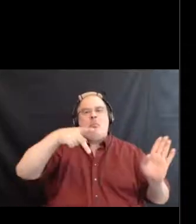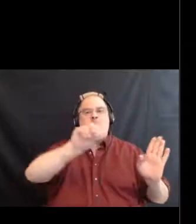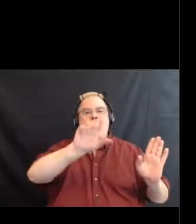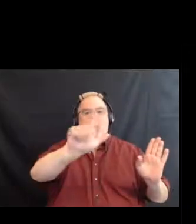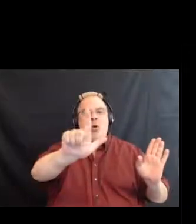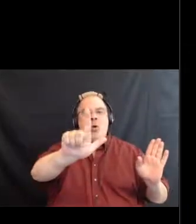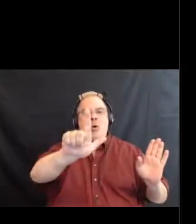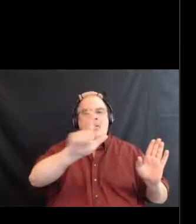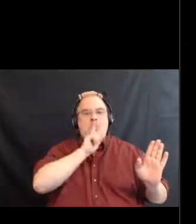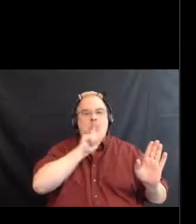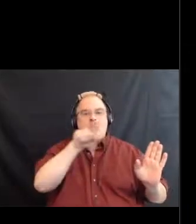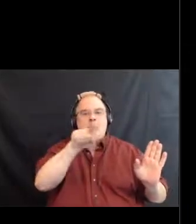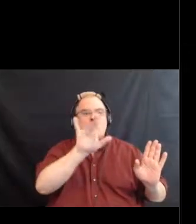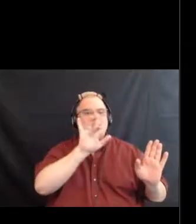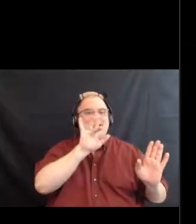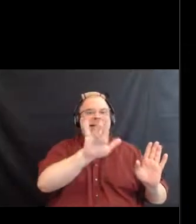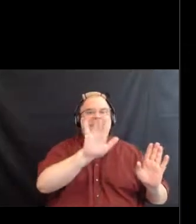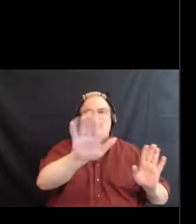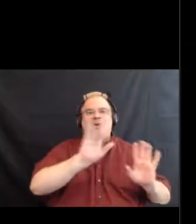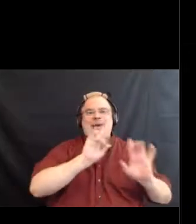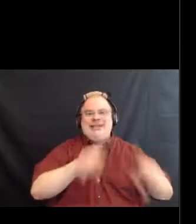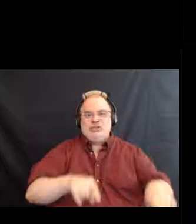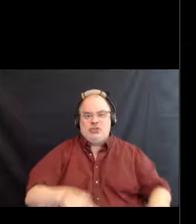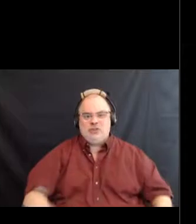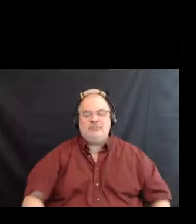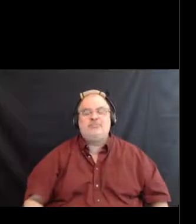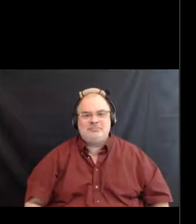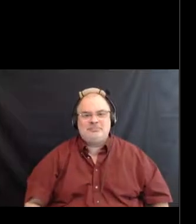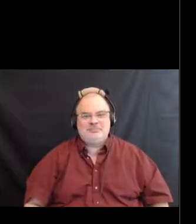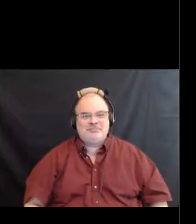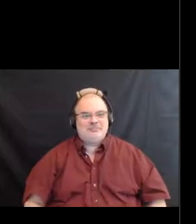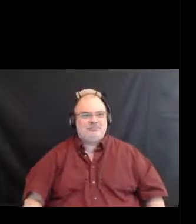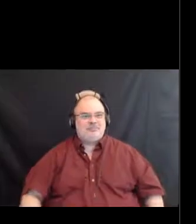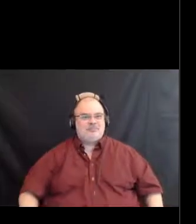and let everybody get a chance an opportunity to answer it.